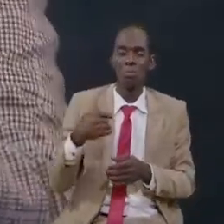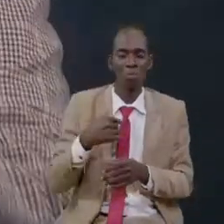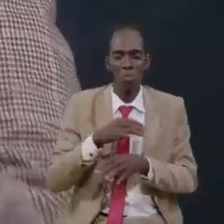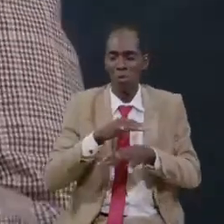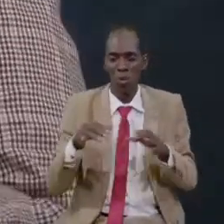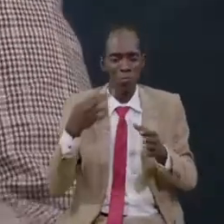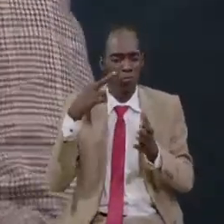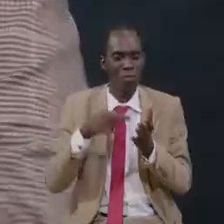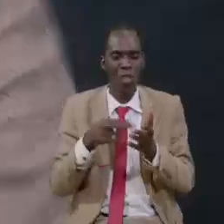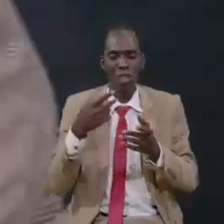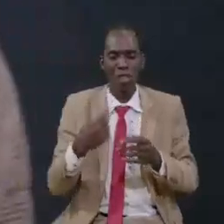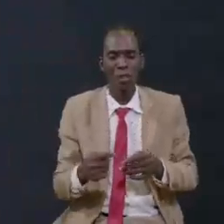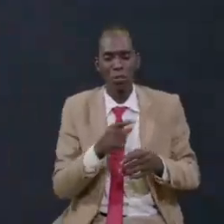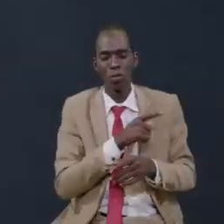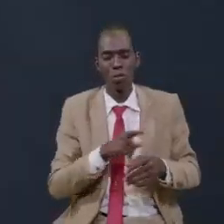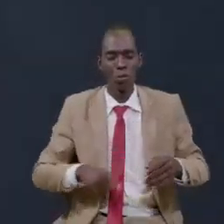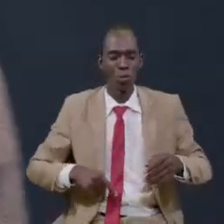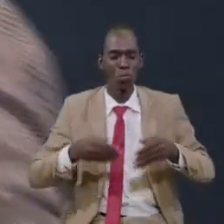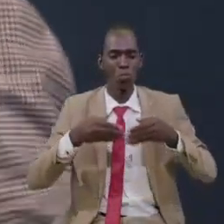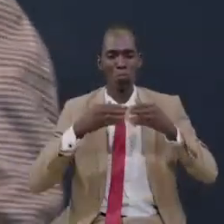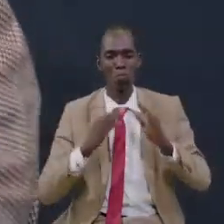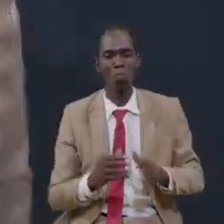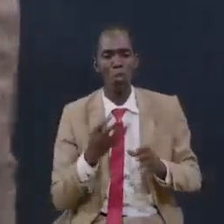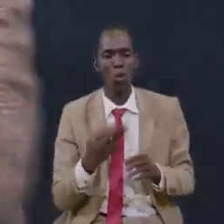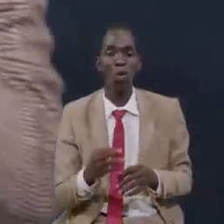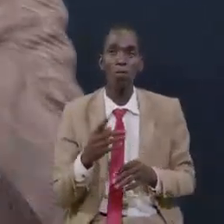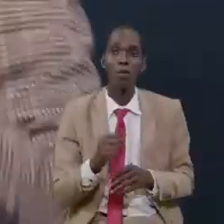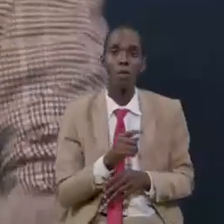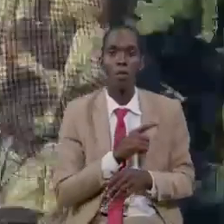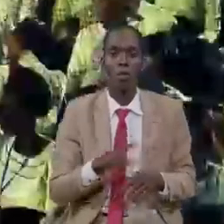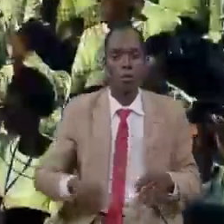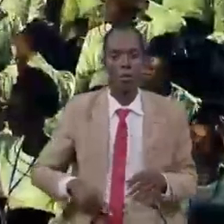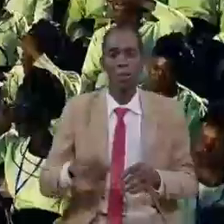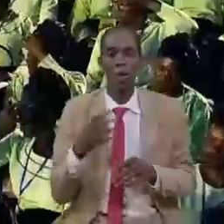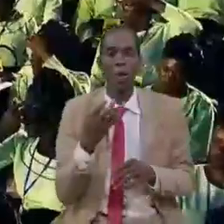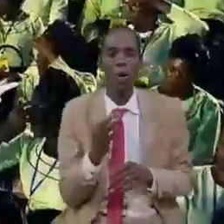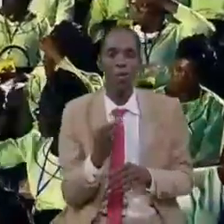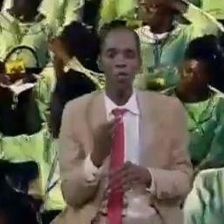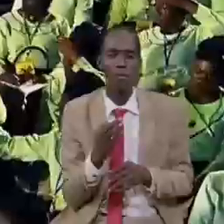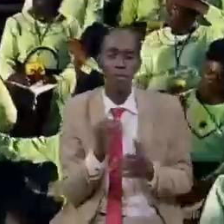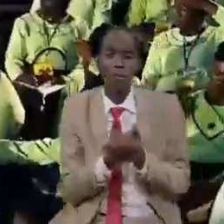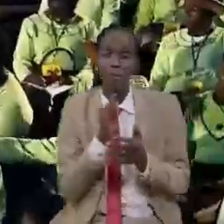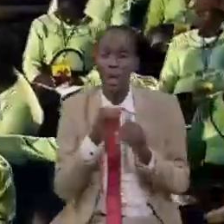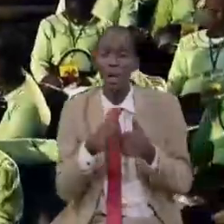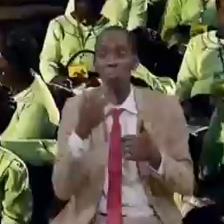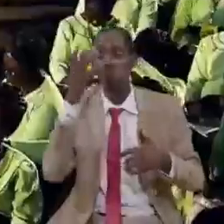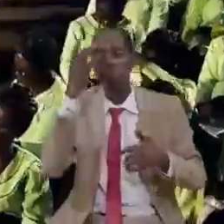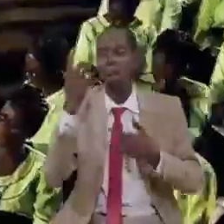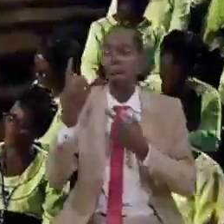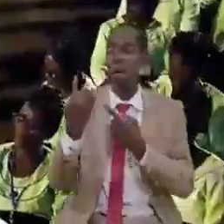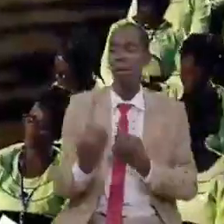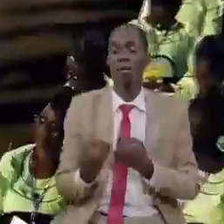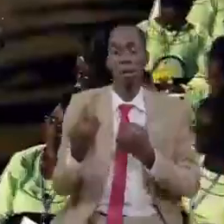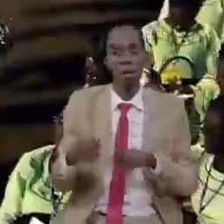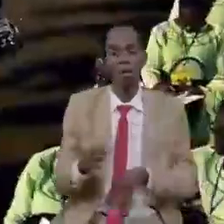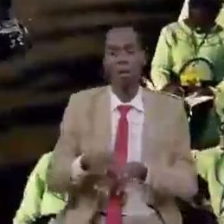the leadership of God, or the law of God. That's how the sicknesses came upon them. And if you